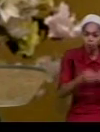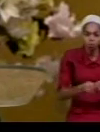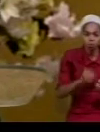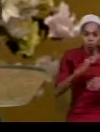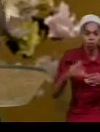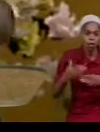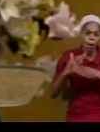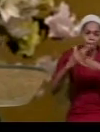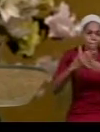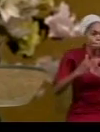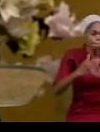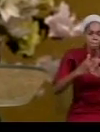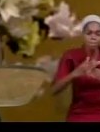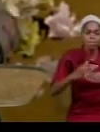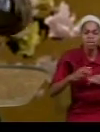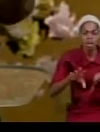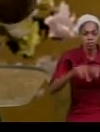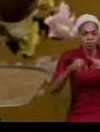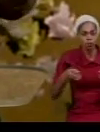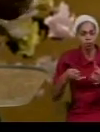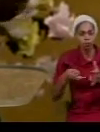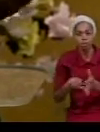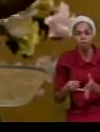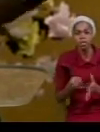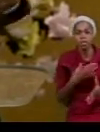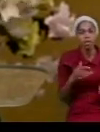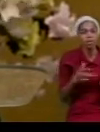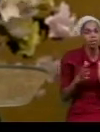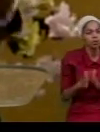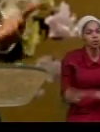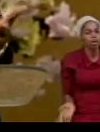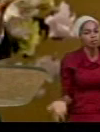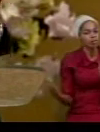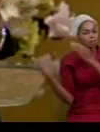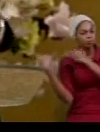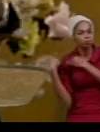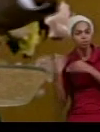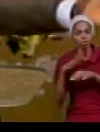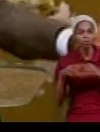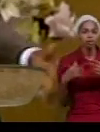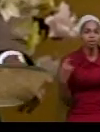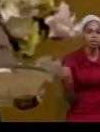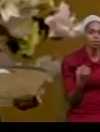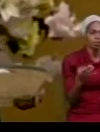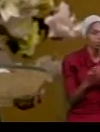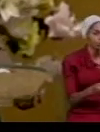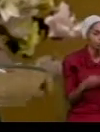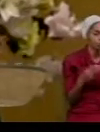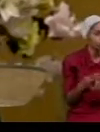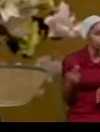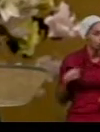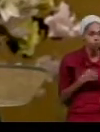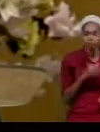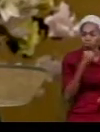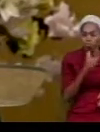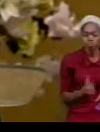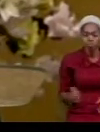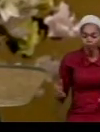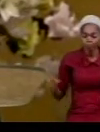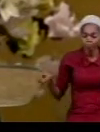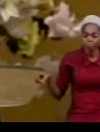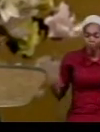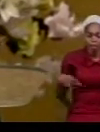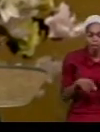that took away the sin of the world. And we cannot in any way align ourselves with them.